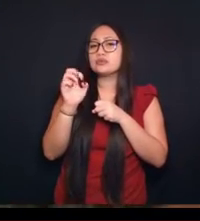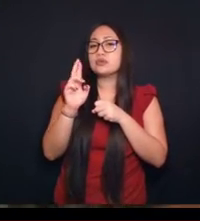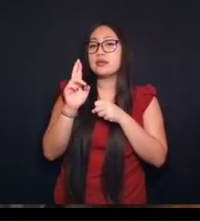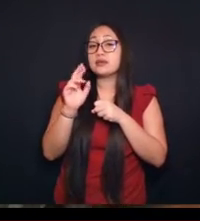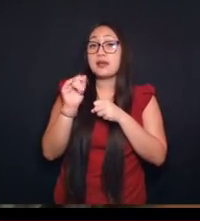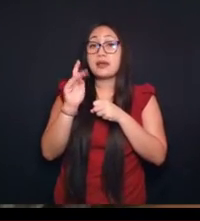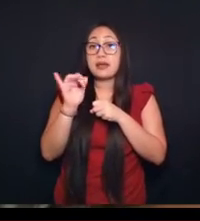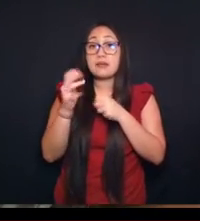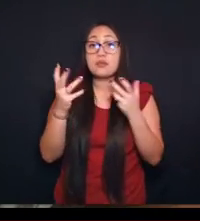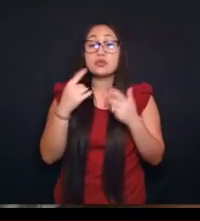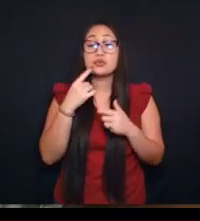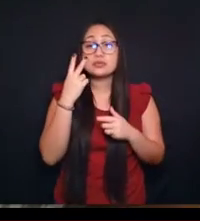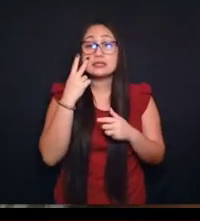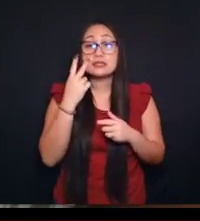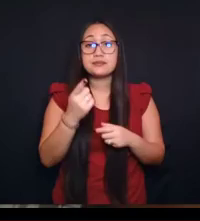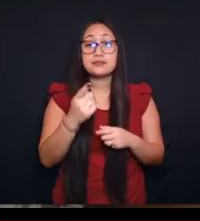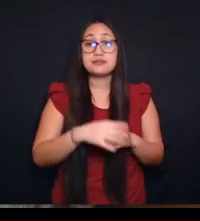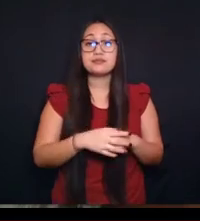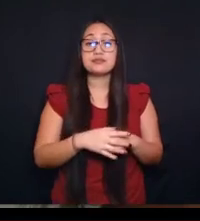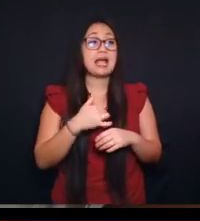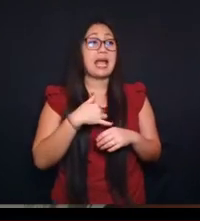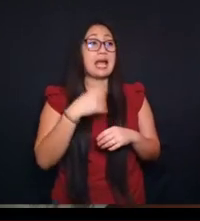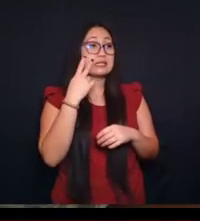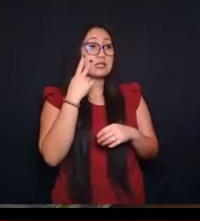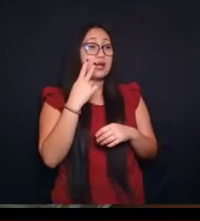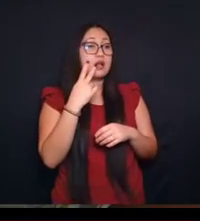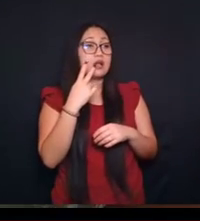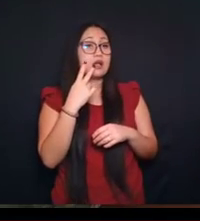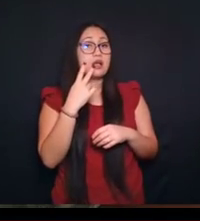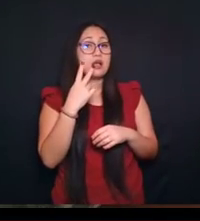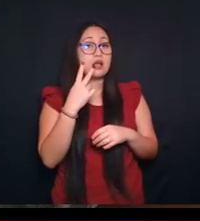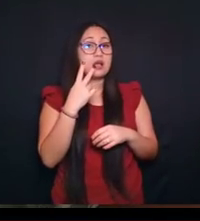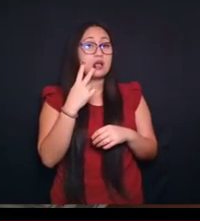I saw sentence 5, group